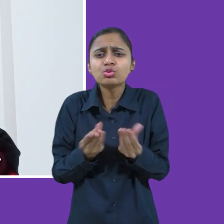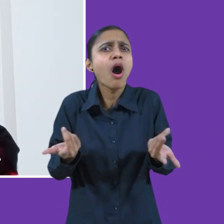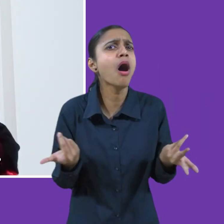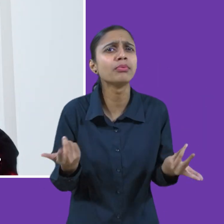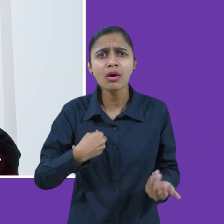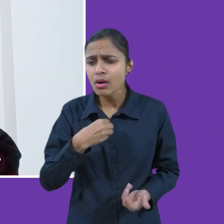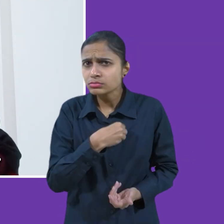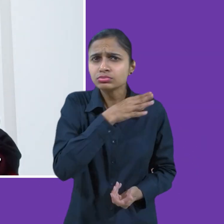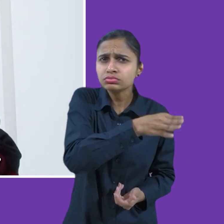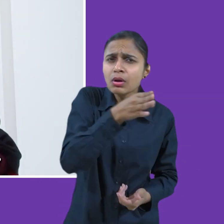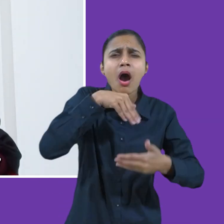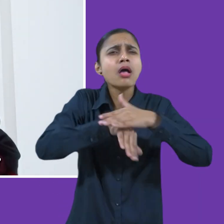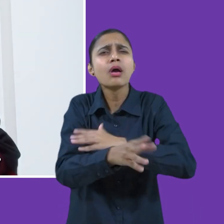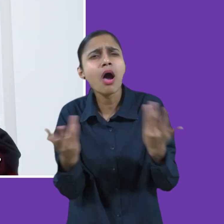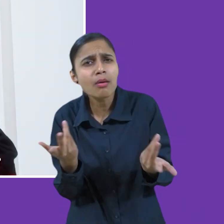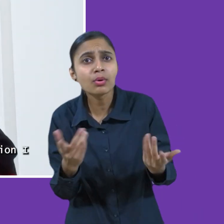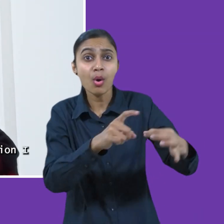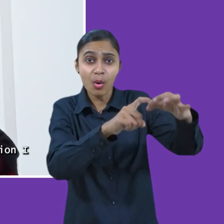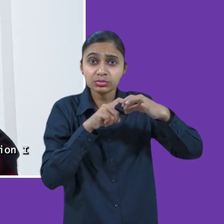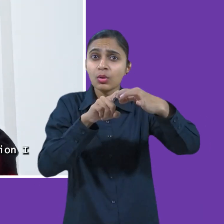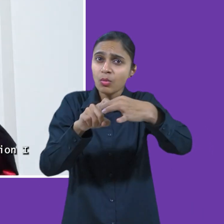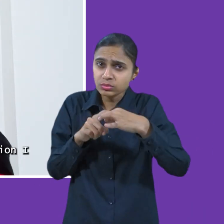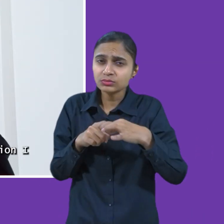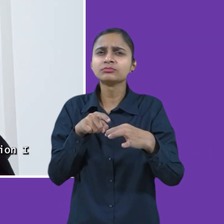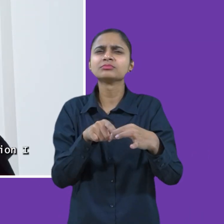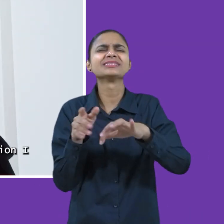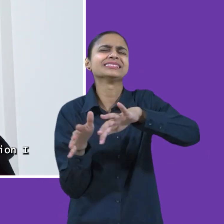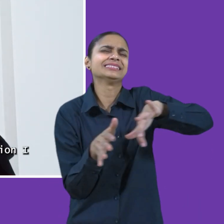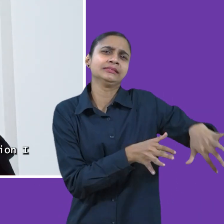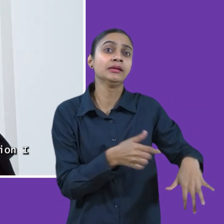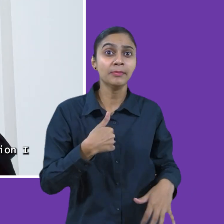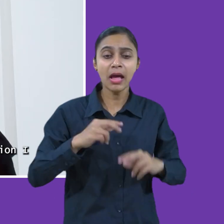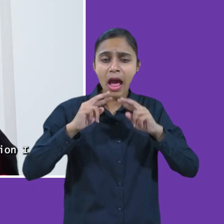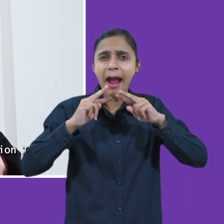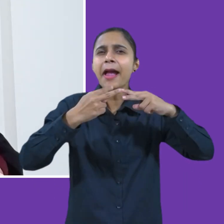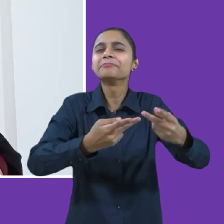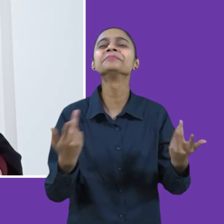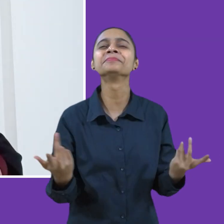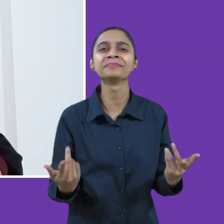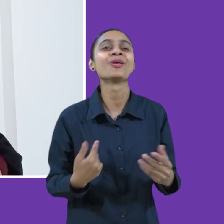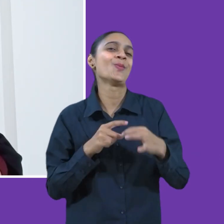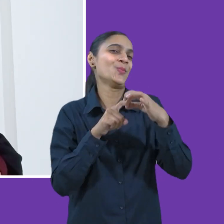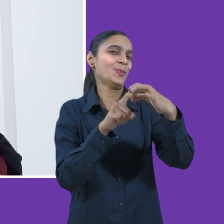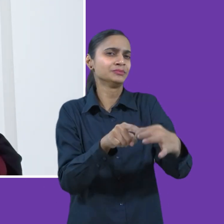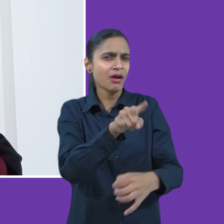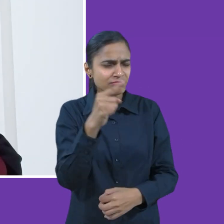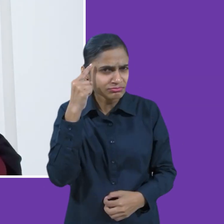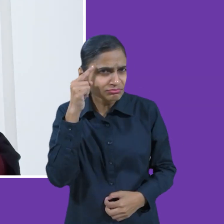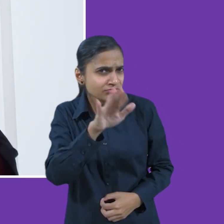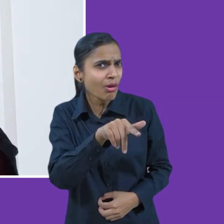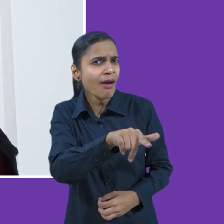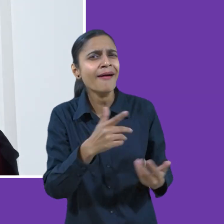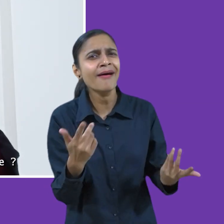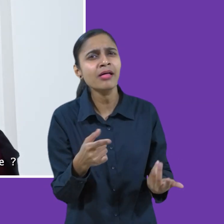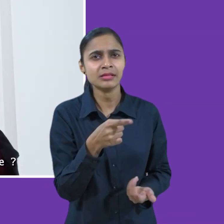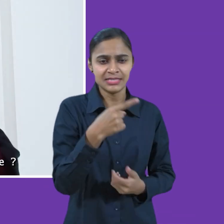spreading, what can I do for it? All these things. And the first question which I generally ask people back is that what